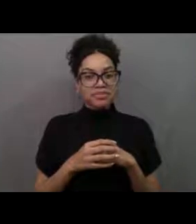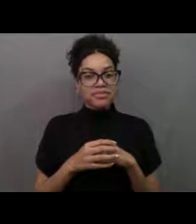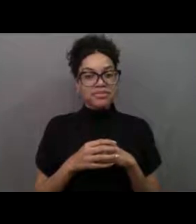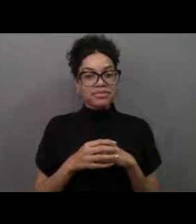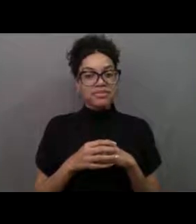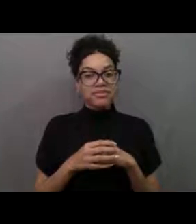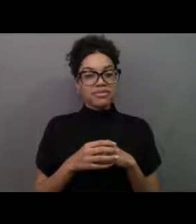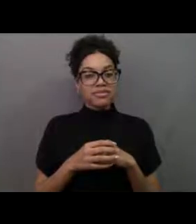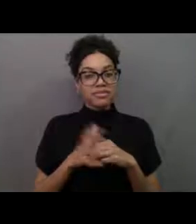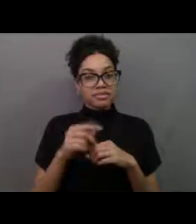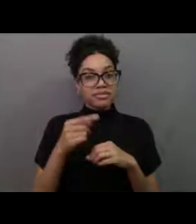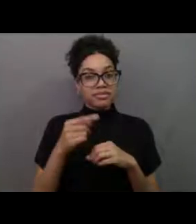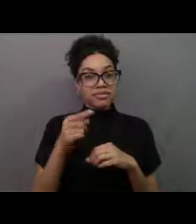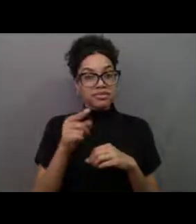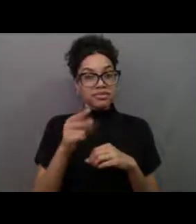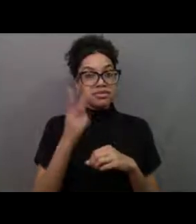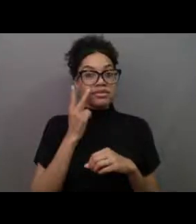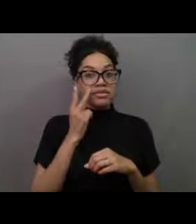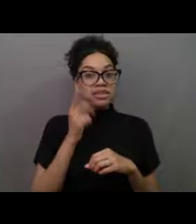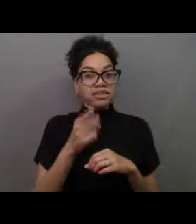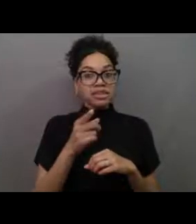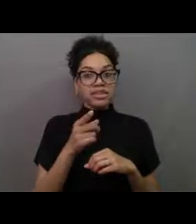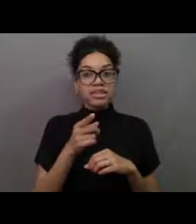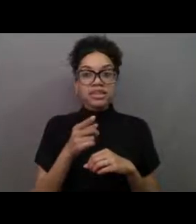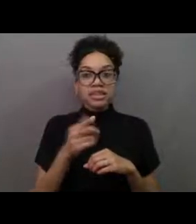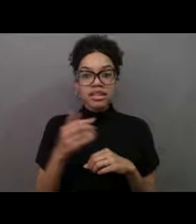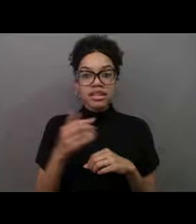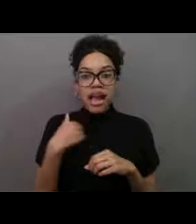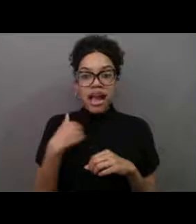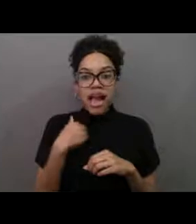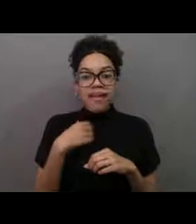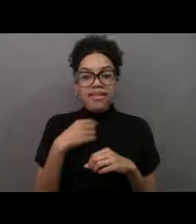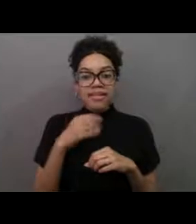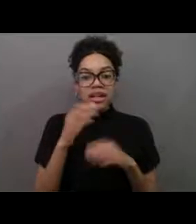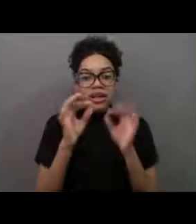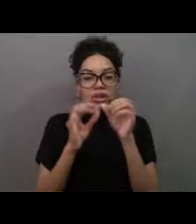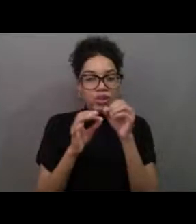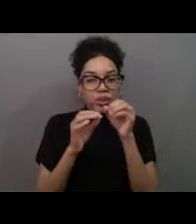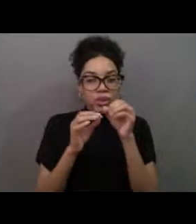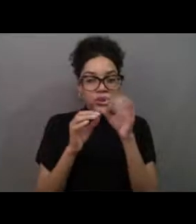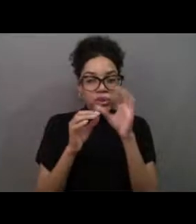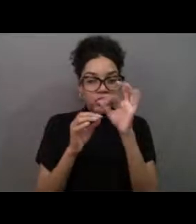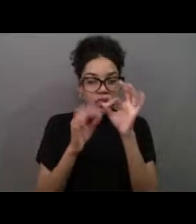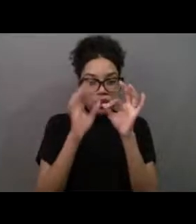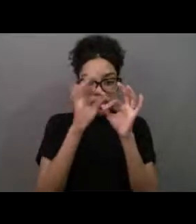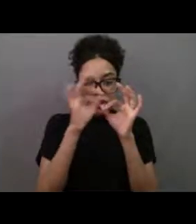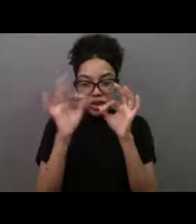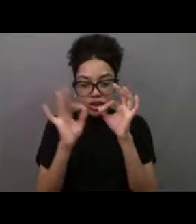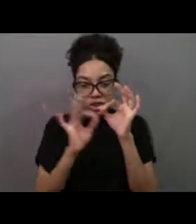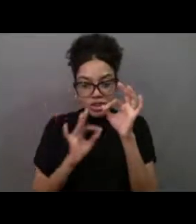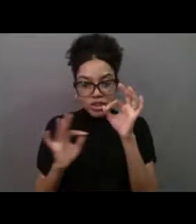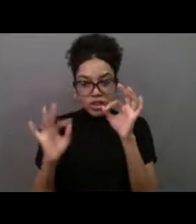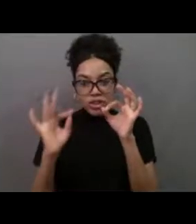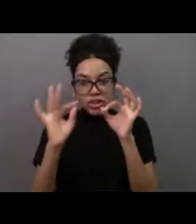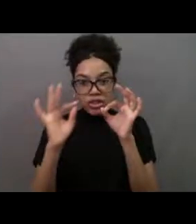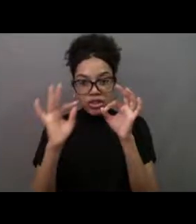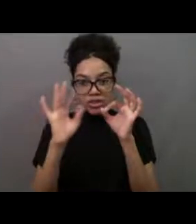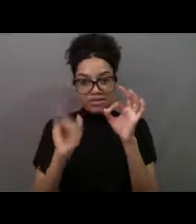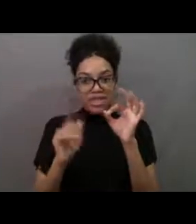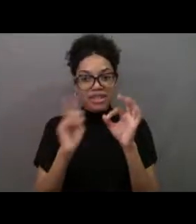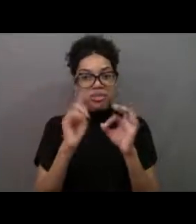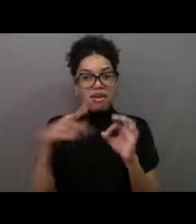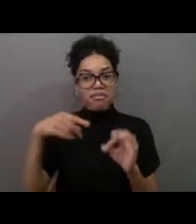If you look at the individual circles here, one little circle here on the skeleton, you'll see that that's where those feet of the polyp sit down.